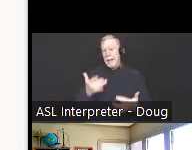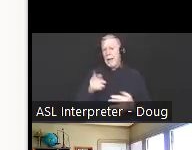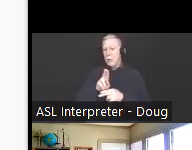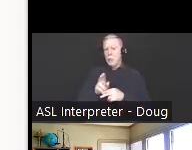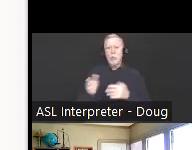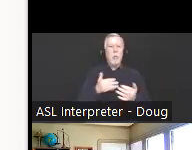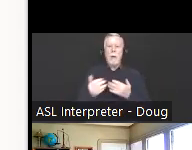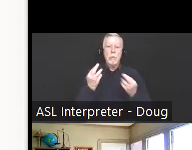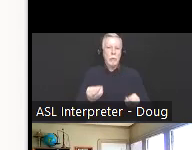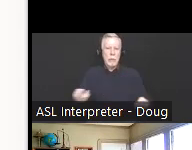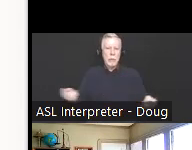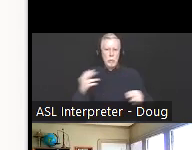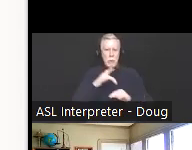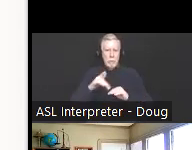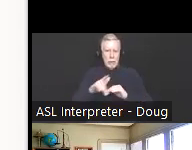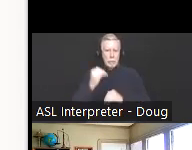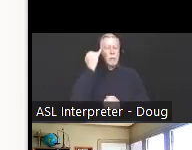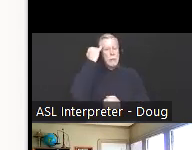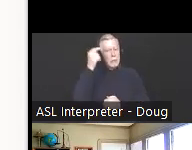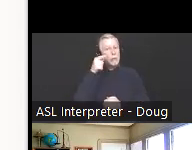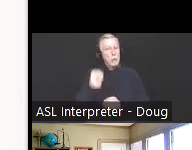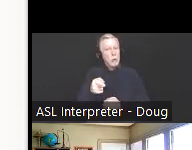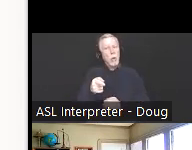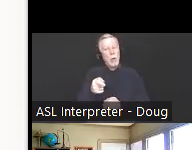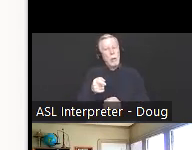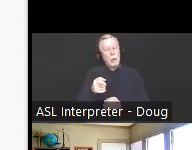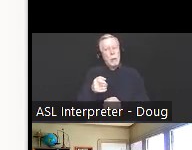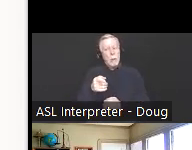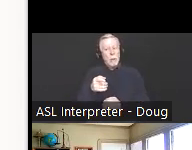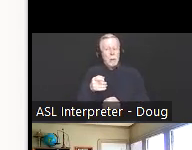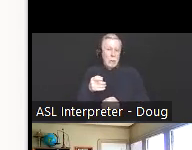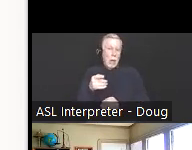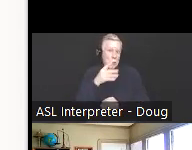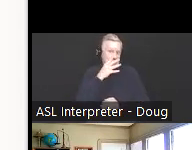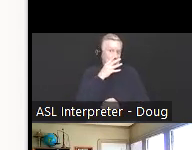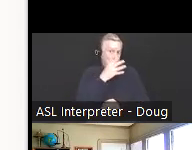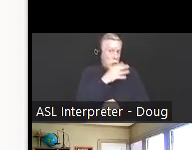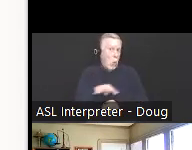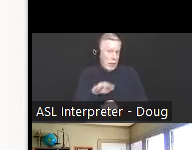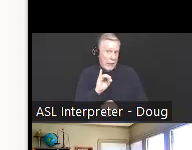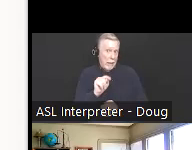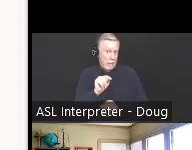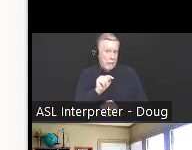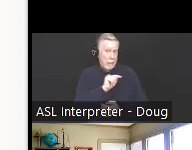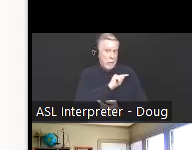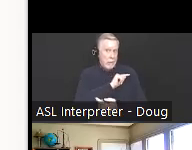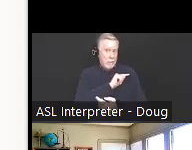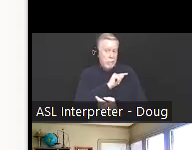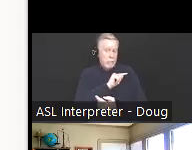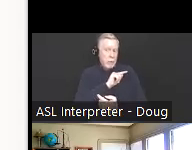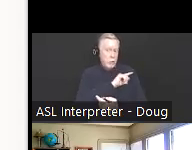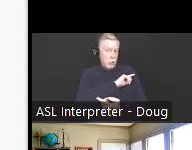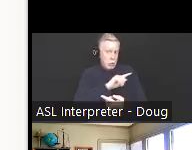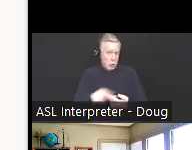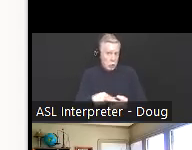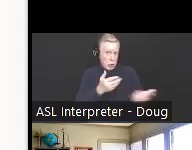are available if you're kind of ignoring it all the way over to deferring to community